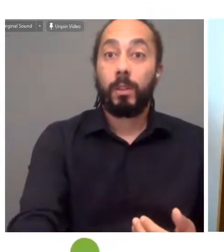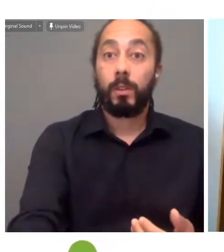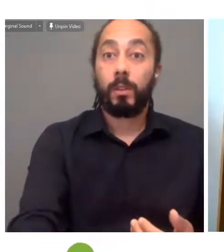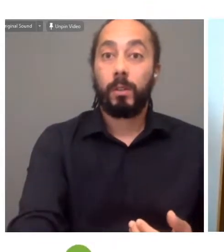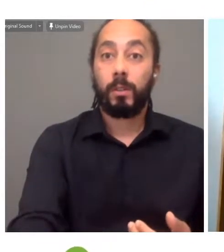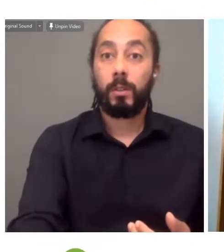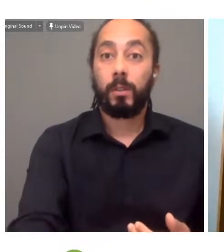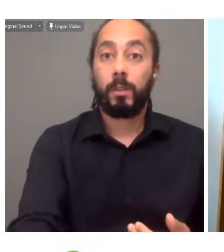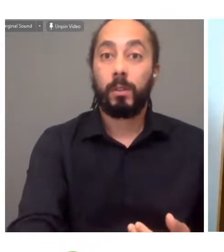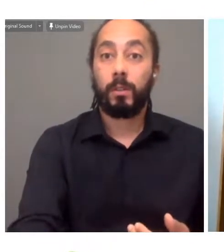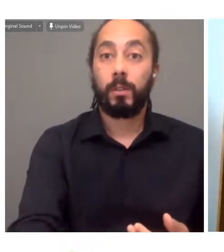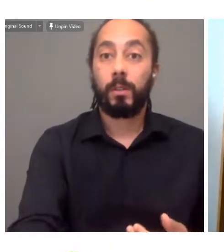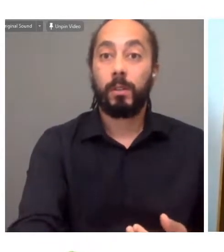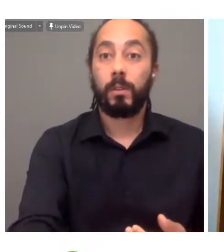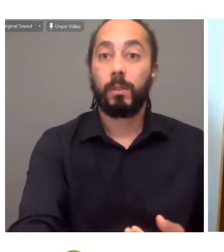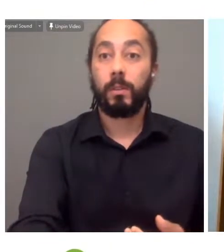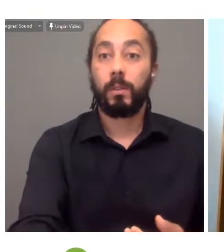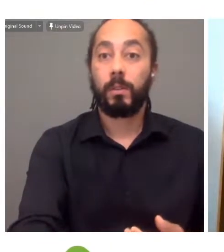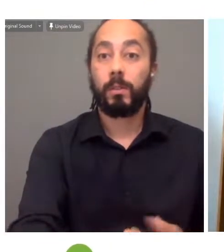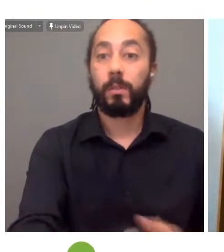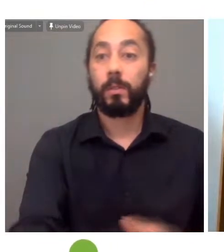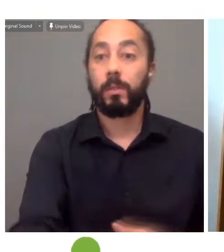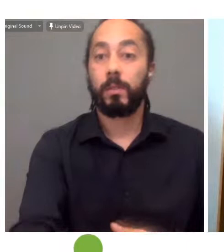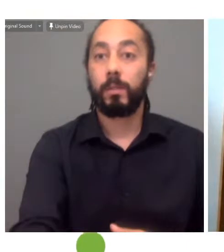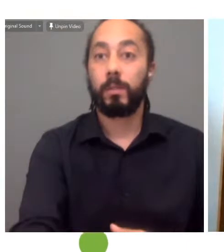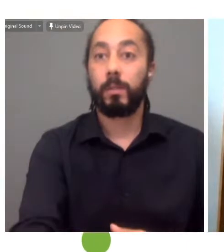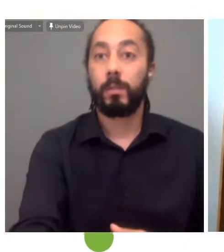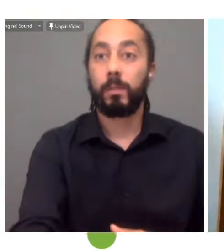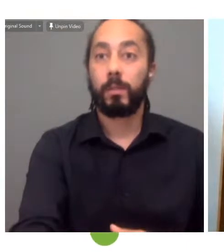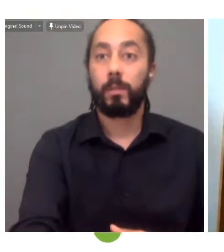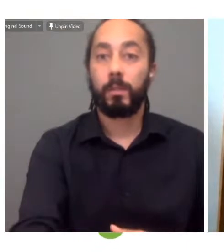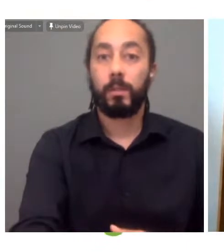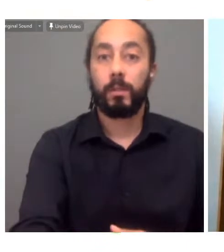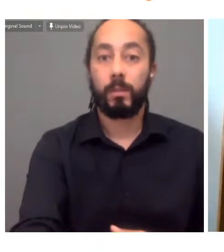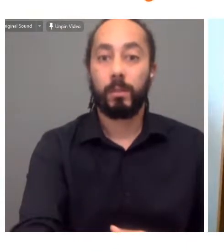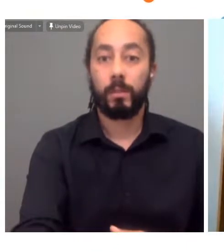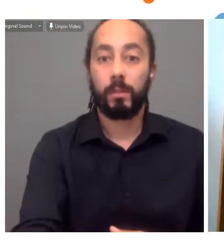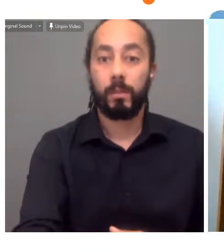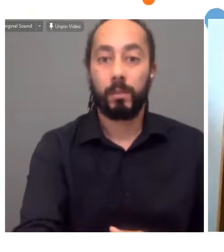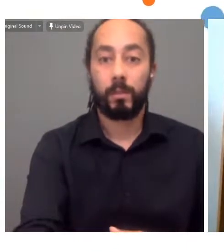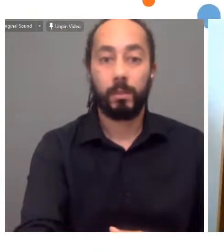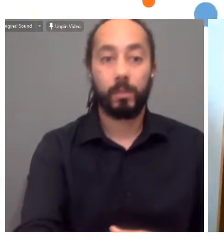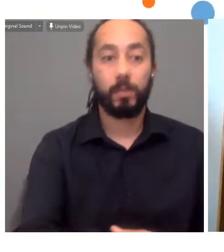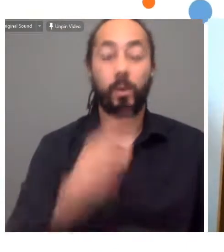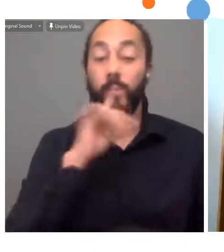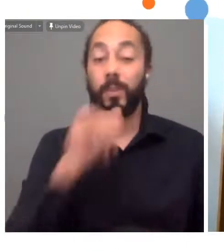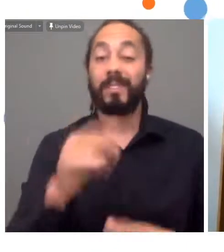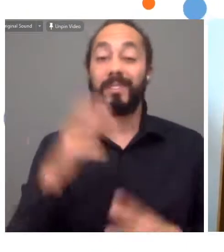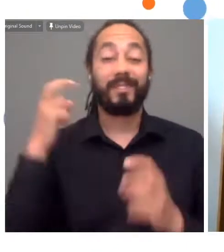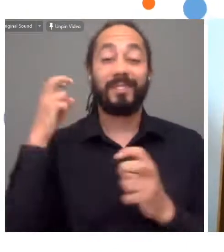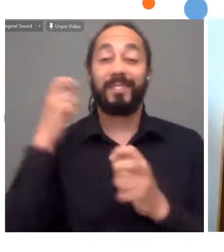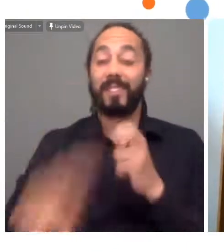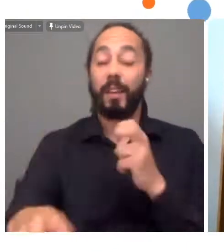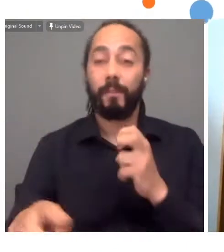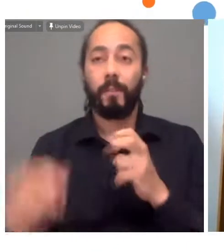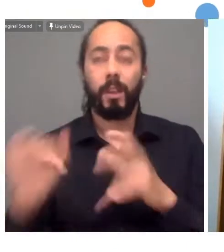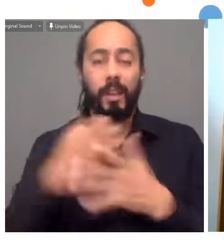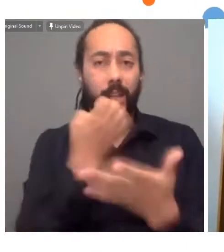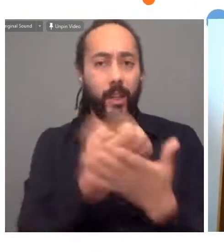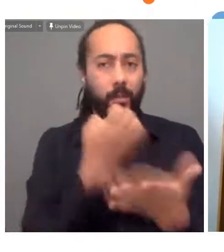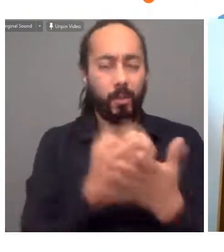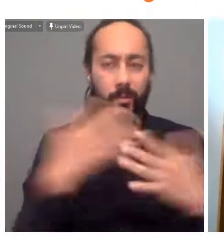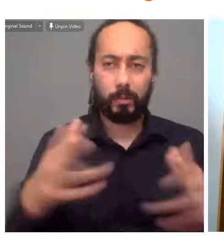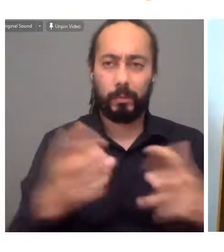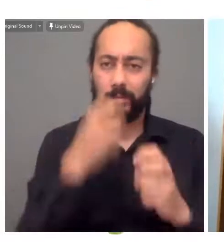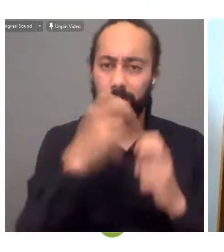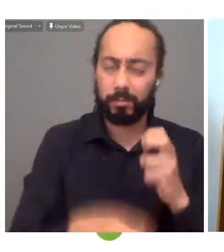and emotional level. So many of you have had suddenly to shut down shows that you spend months and months planning. You've had to